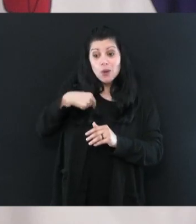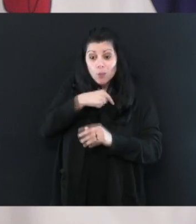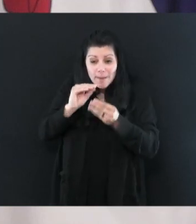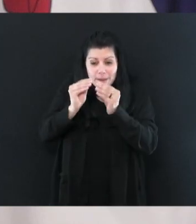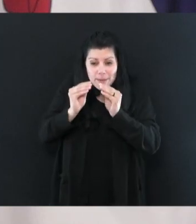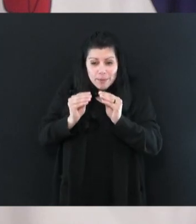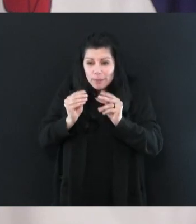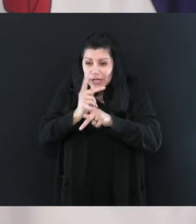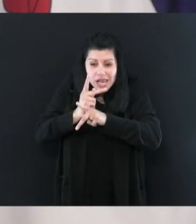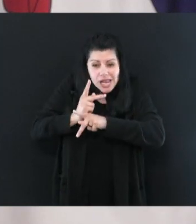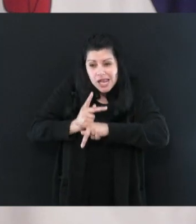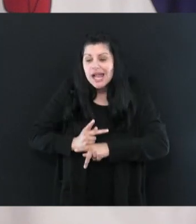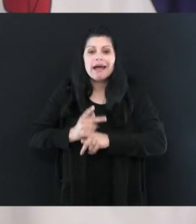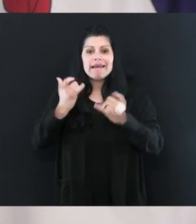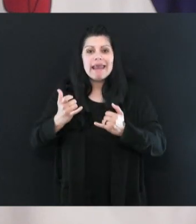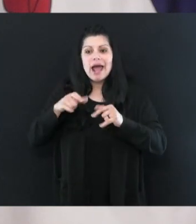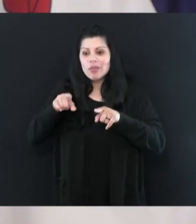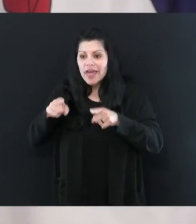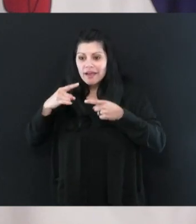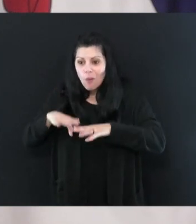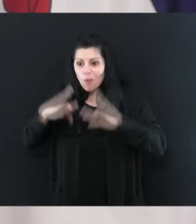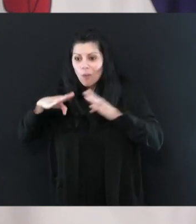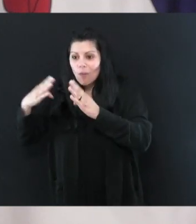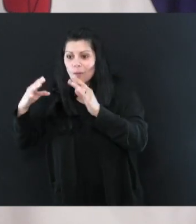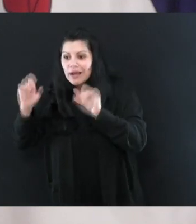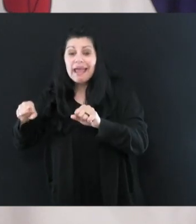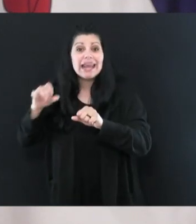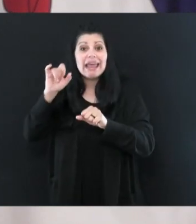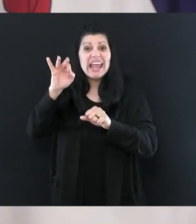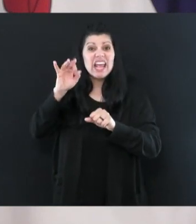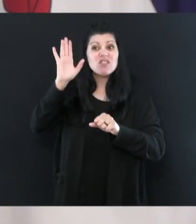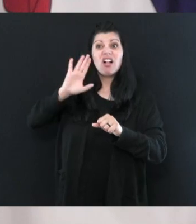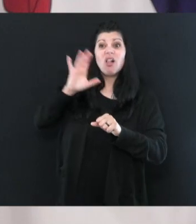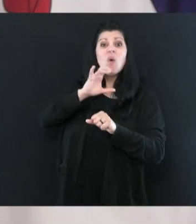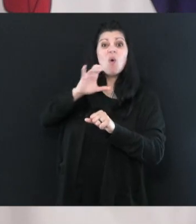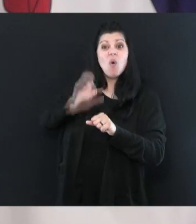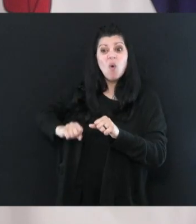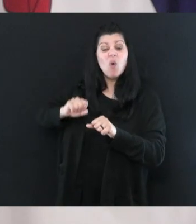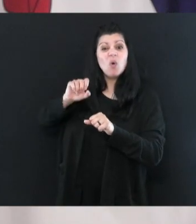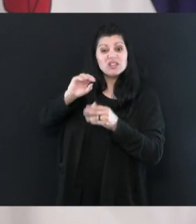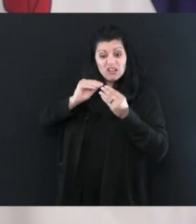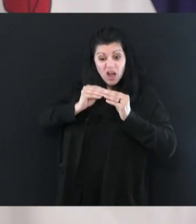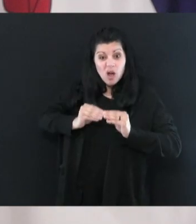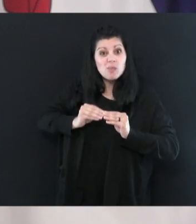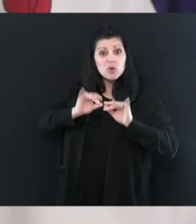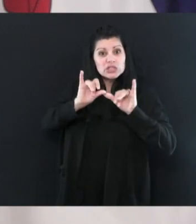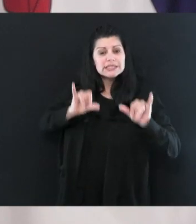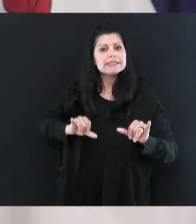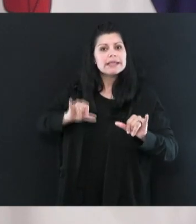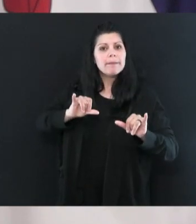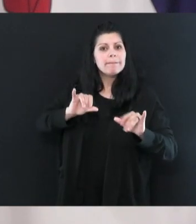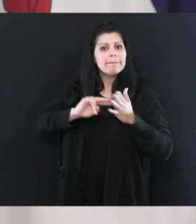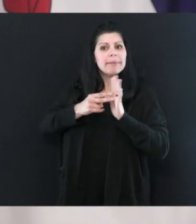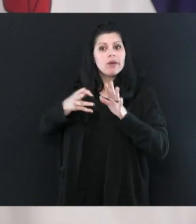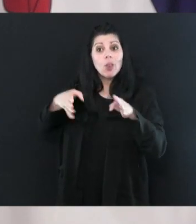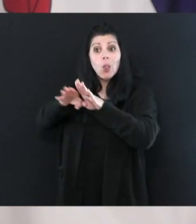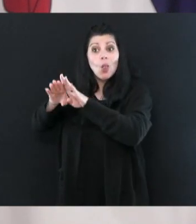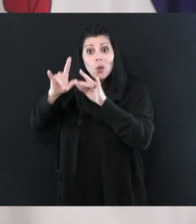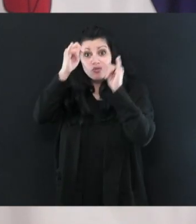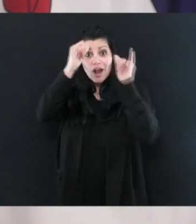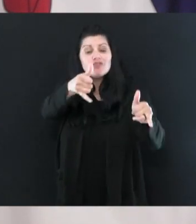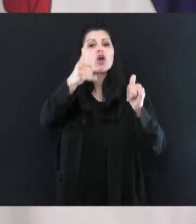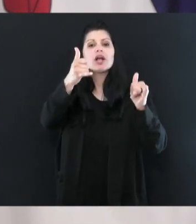So I hope they have a great time, and I hope everything goes really well. And we're going to keep up